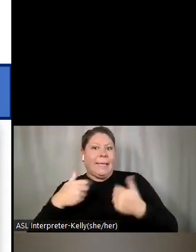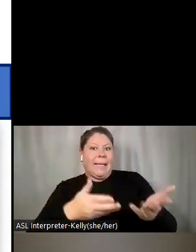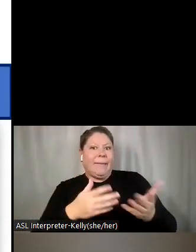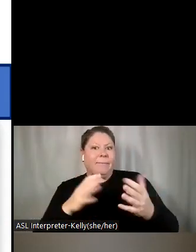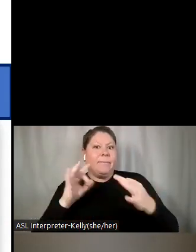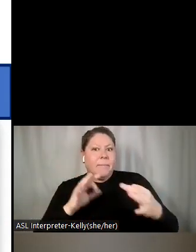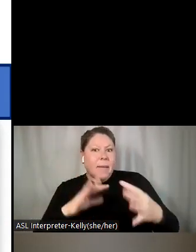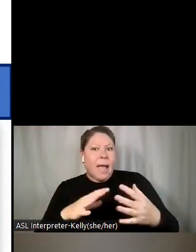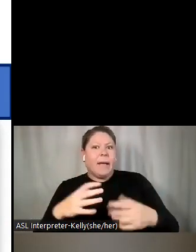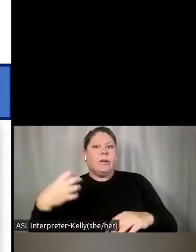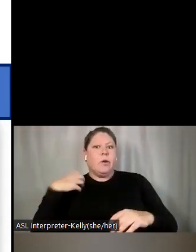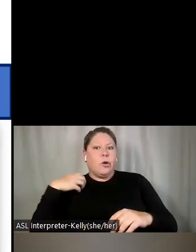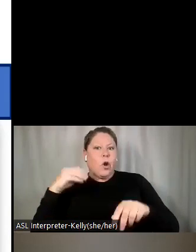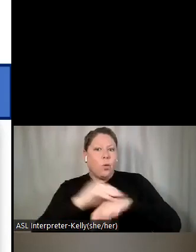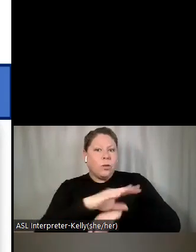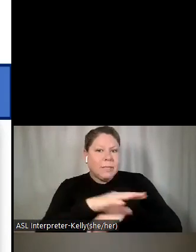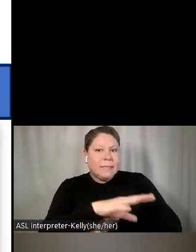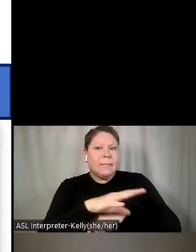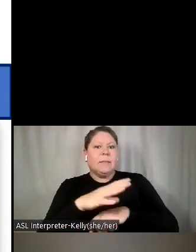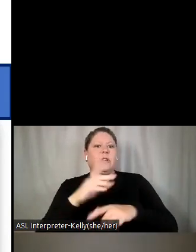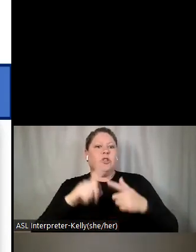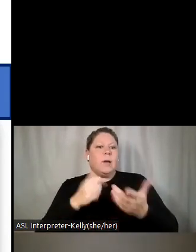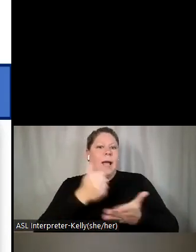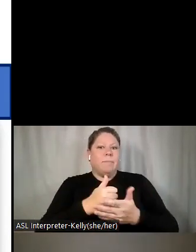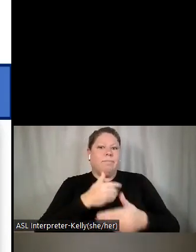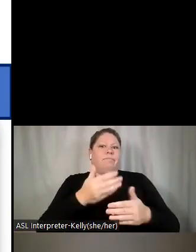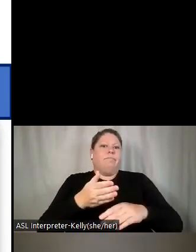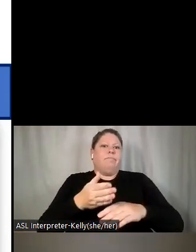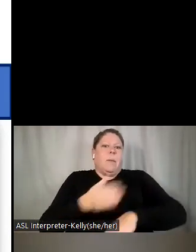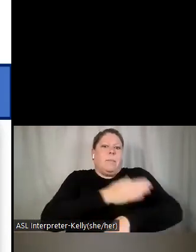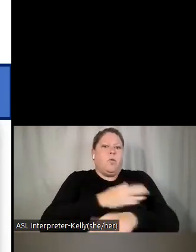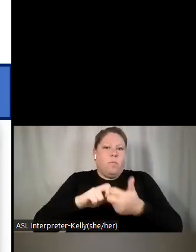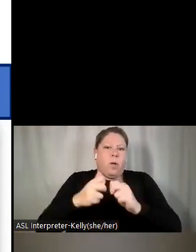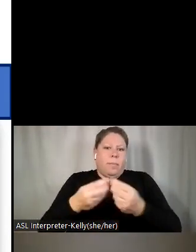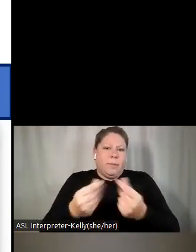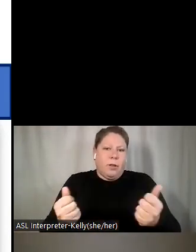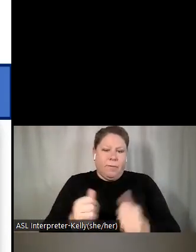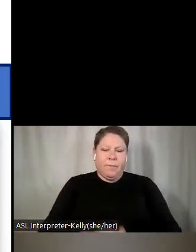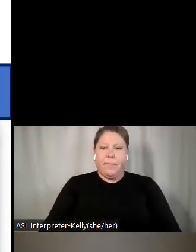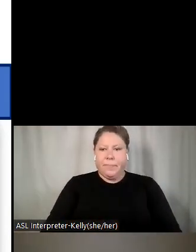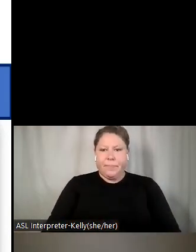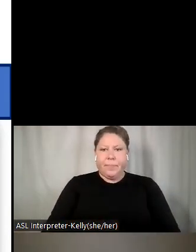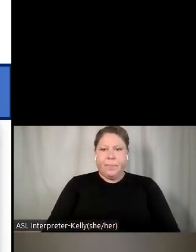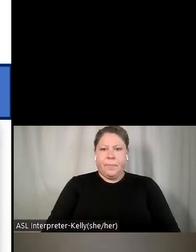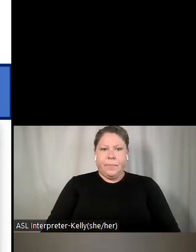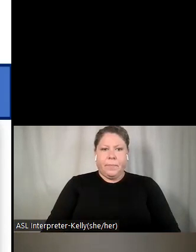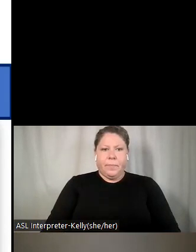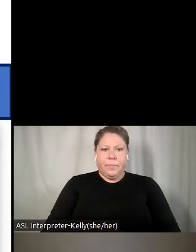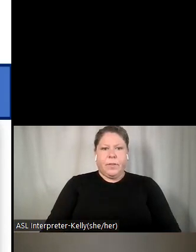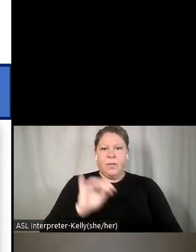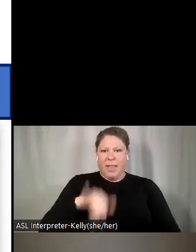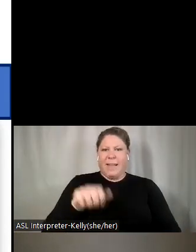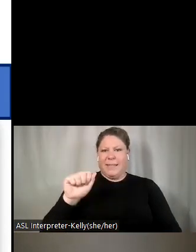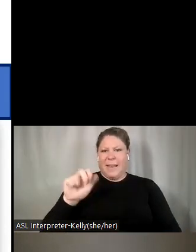coaching to improve your problem-solving process over time. So that covers A3. We're